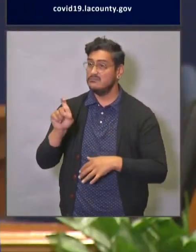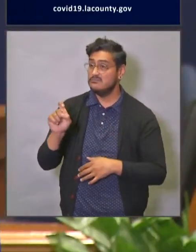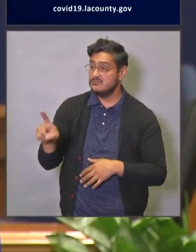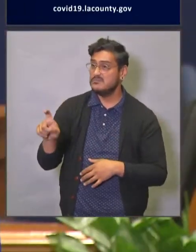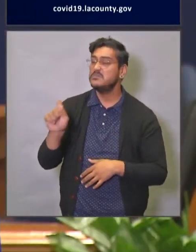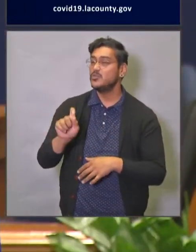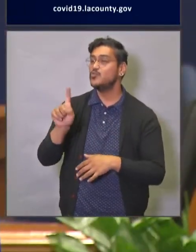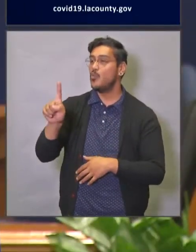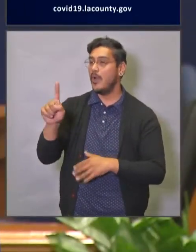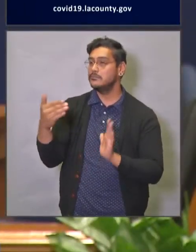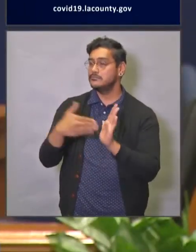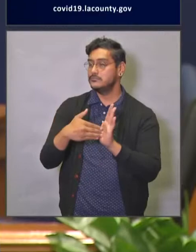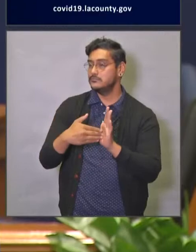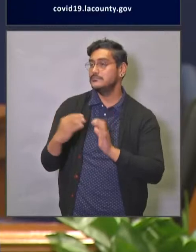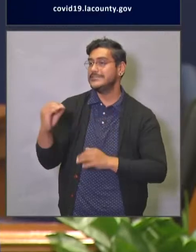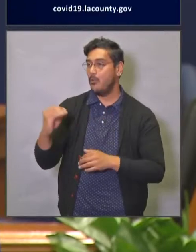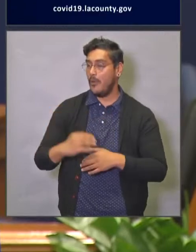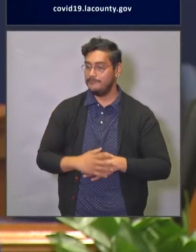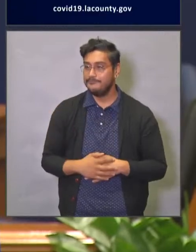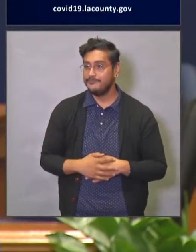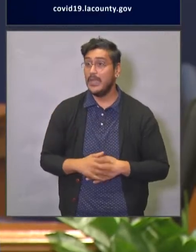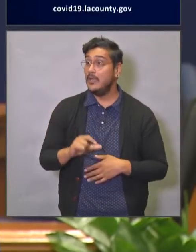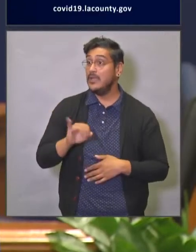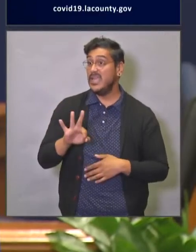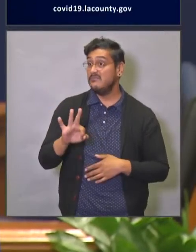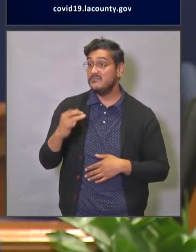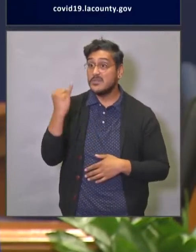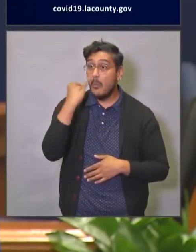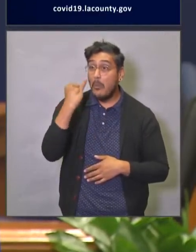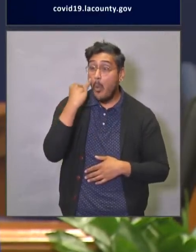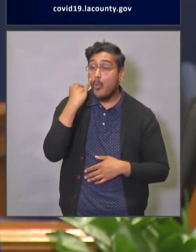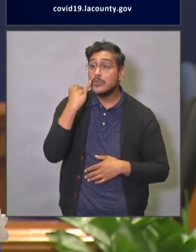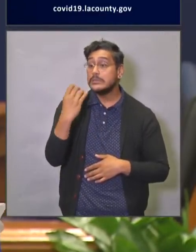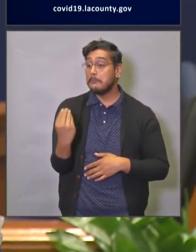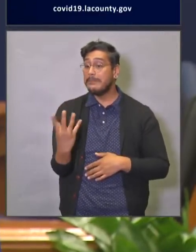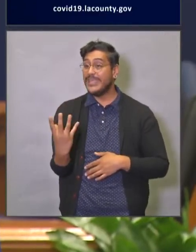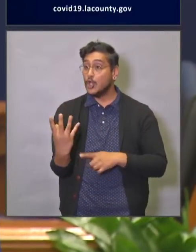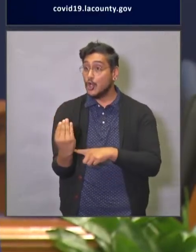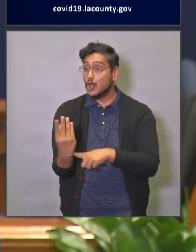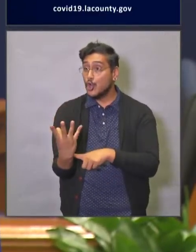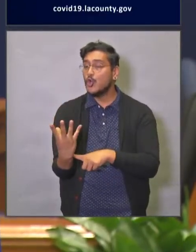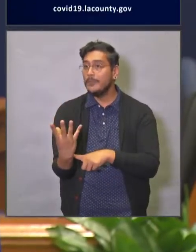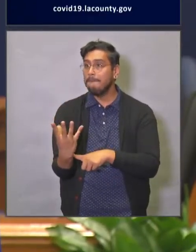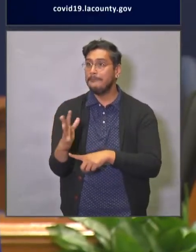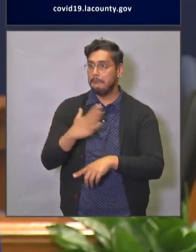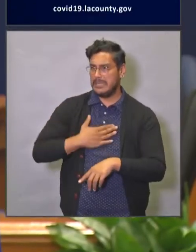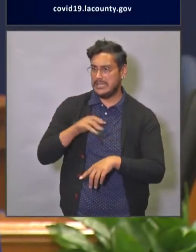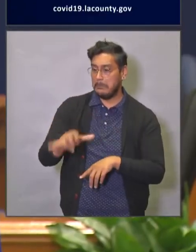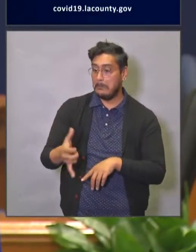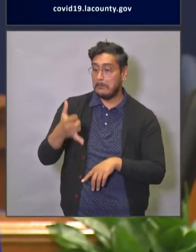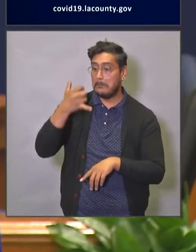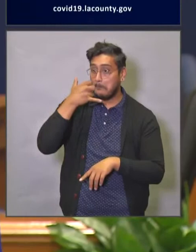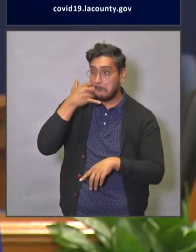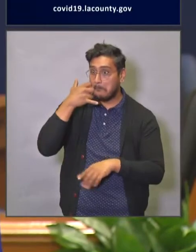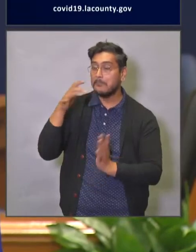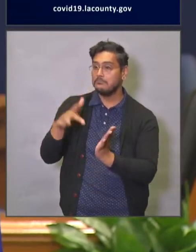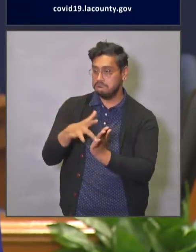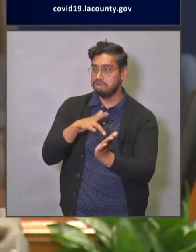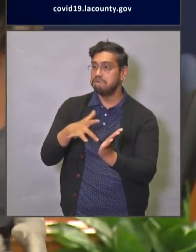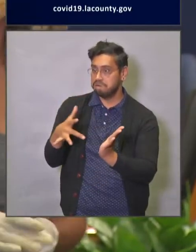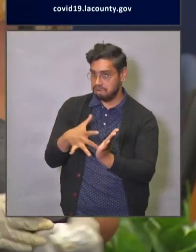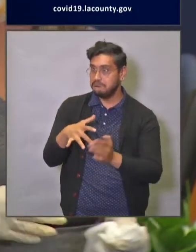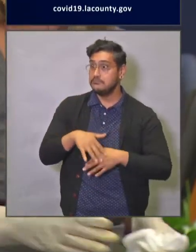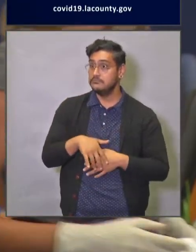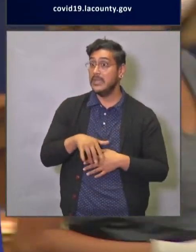the 1 and 0 command. If you are using a speakerphone, we ask that you please pick up or pressing the numbers. Once again, if you